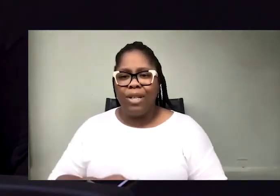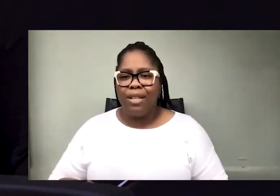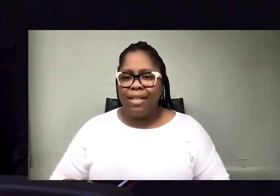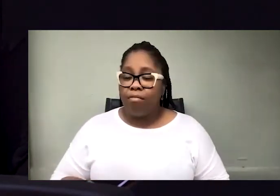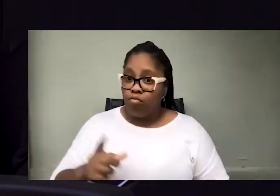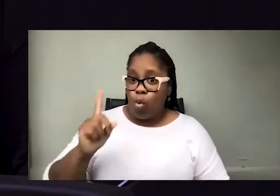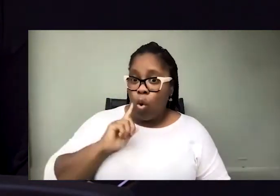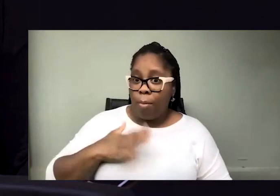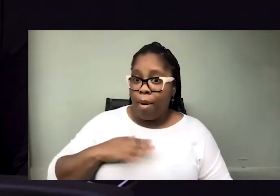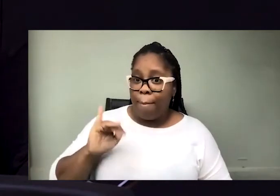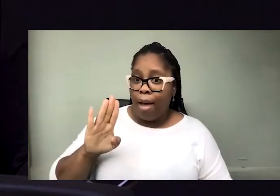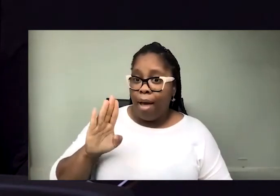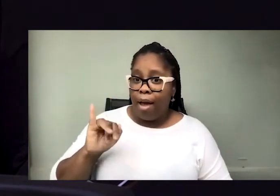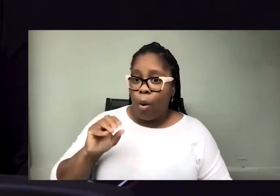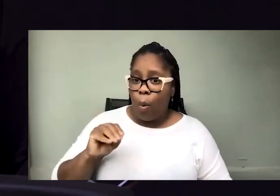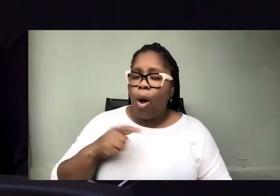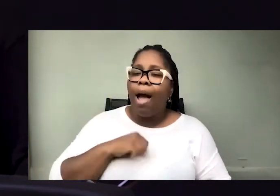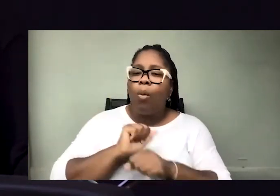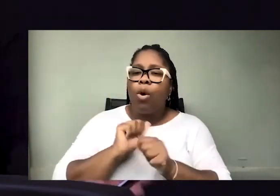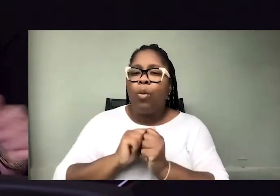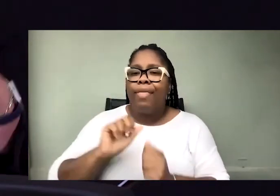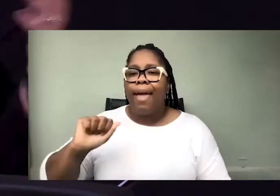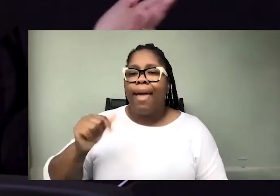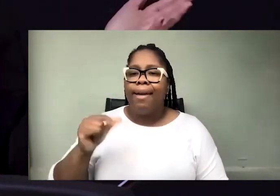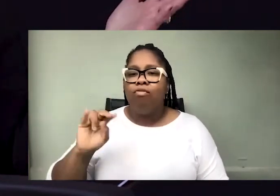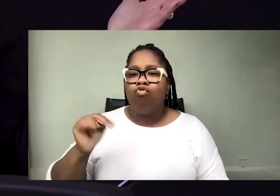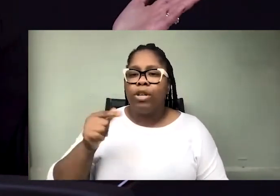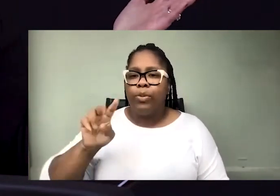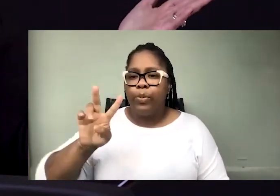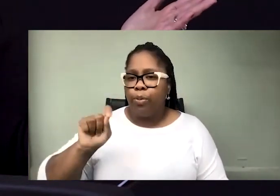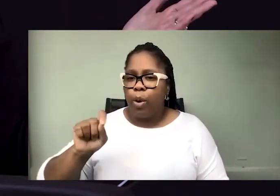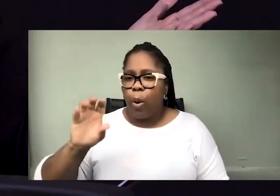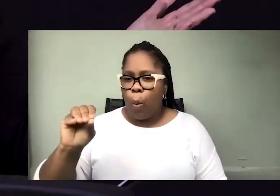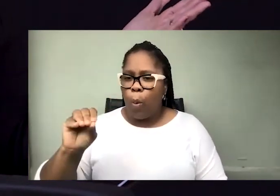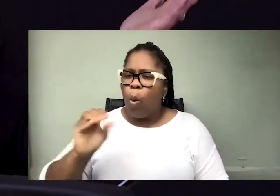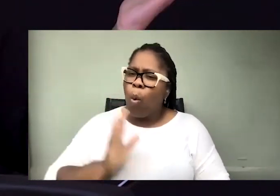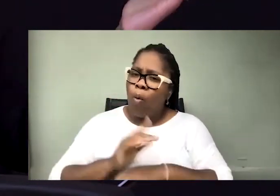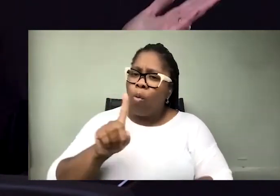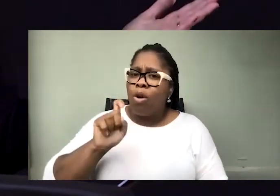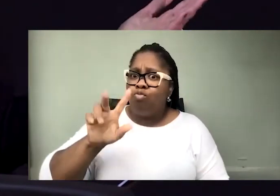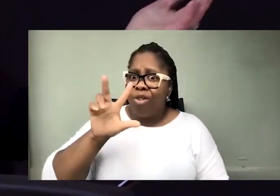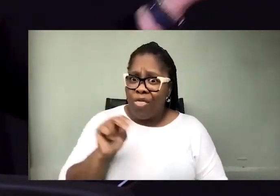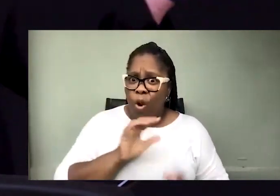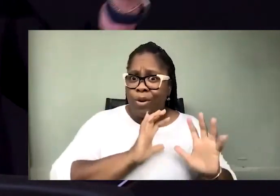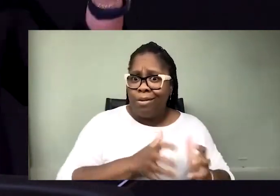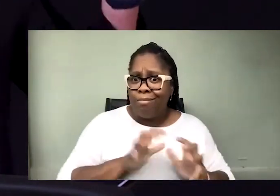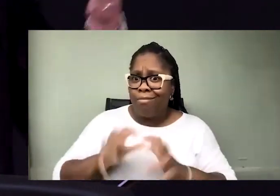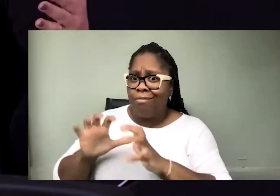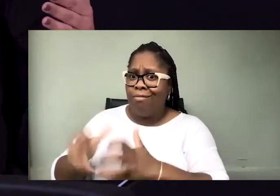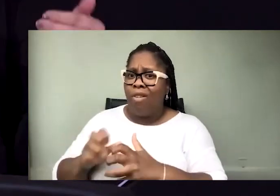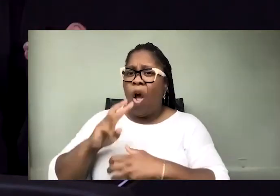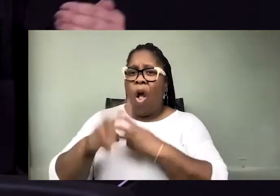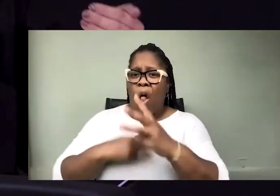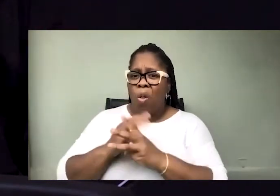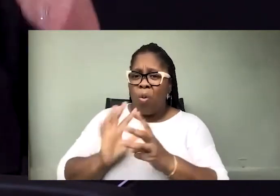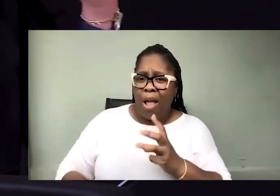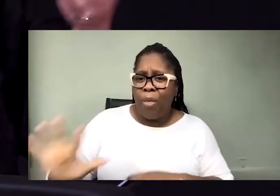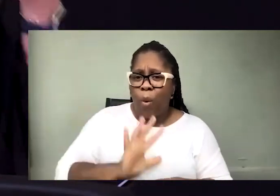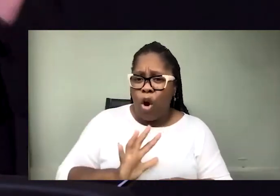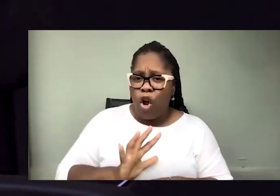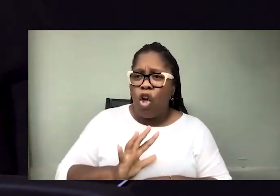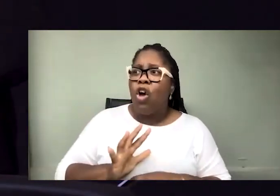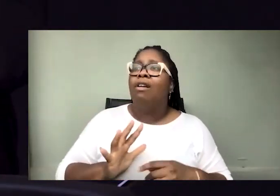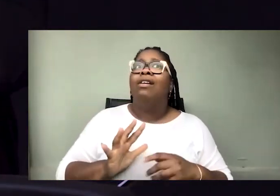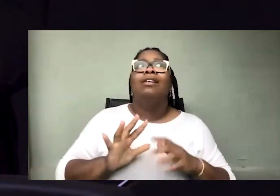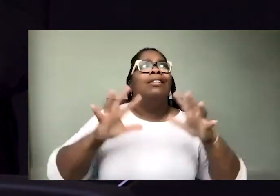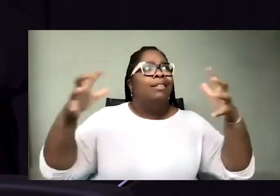my bio, I work with Aging 2.0, and we've got over 130 chapters worldwide. And what we do is bring everyone in the room to say, how